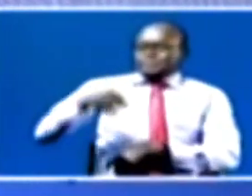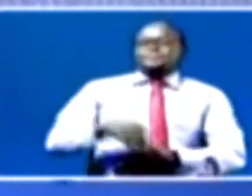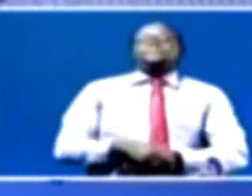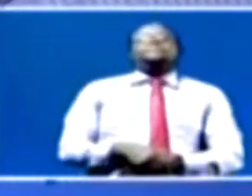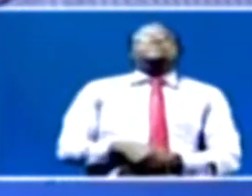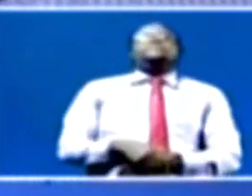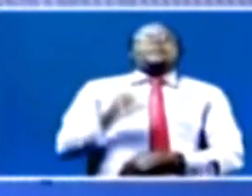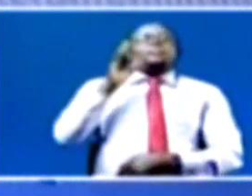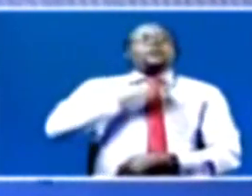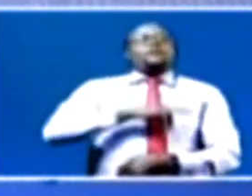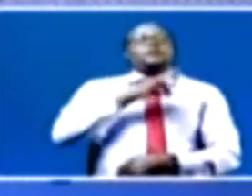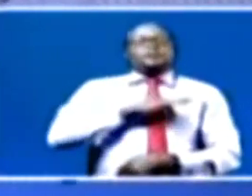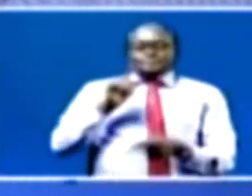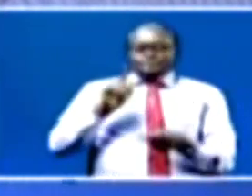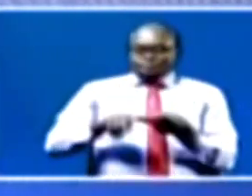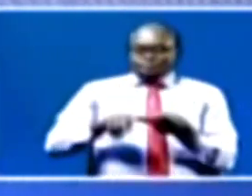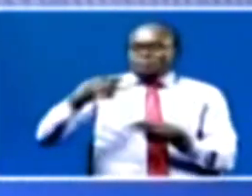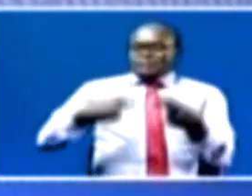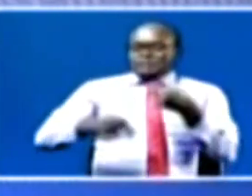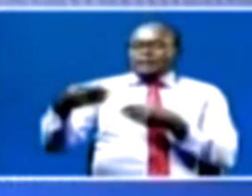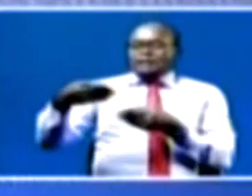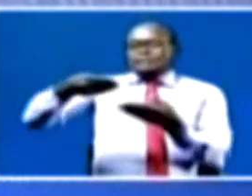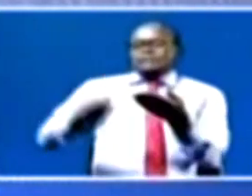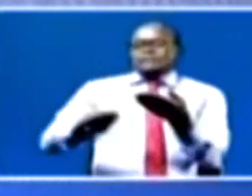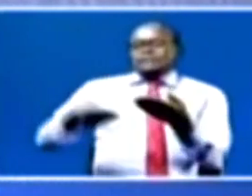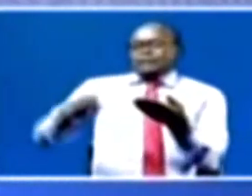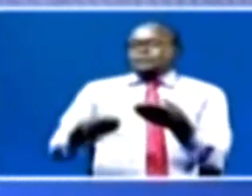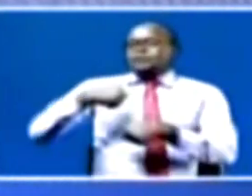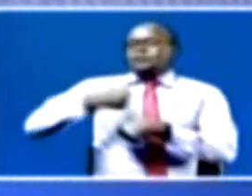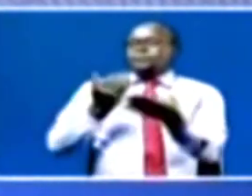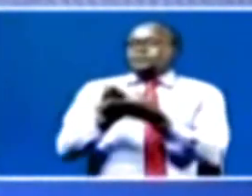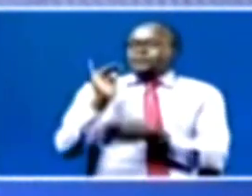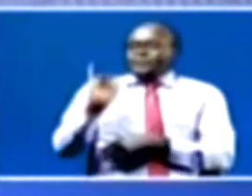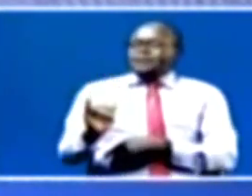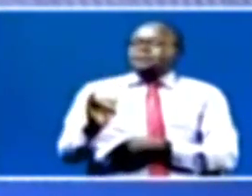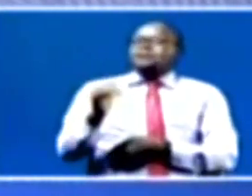flight profitable. We need to sell tickets and be sure that each departing flight is